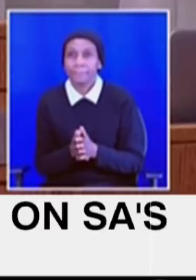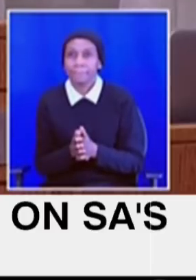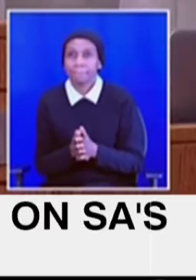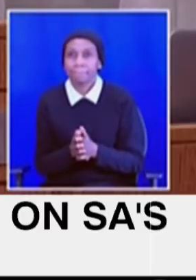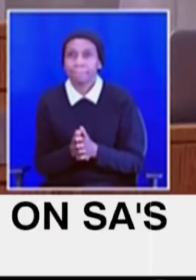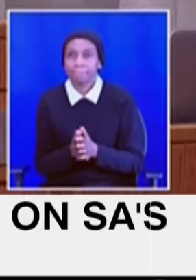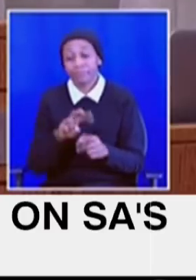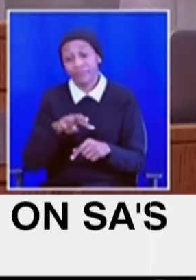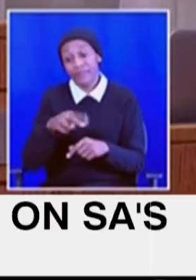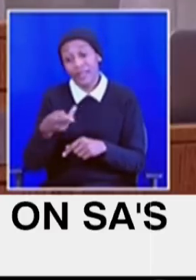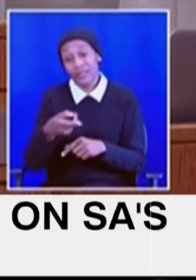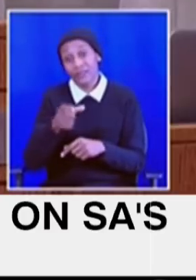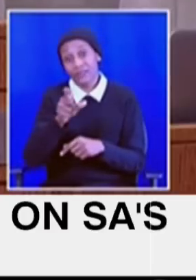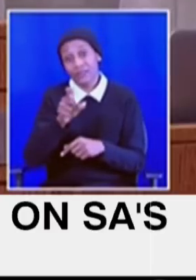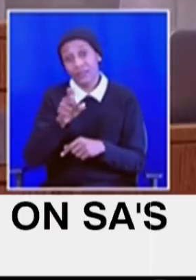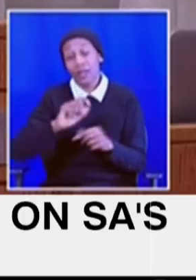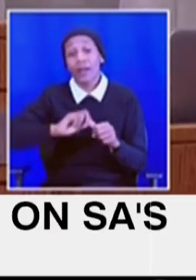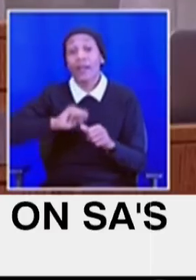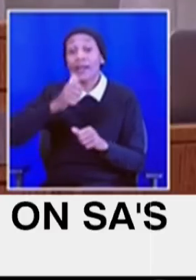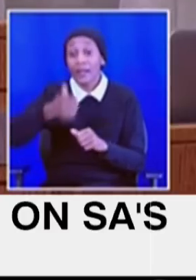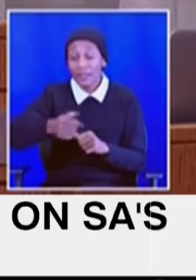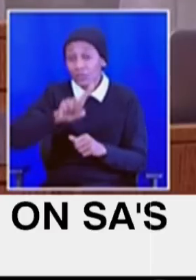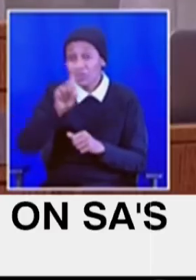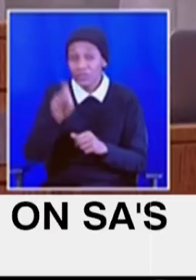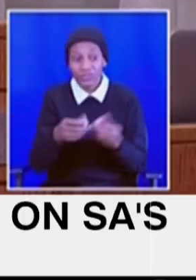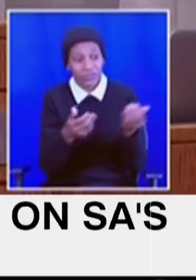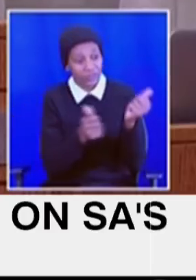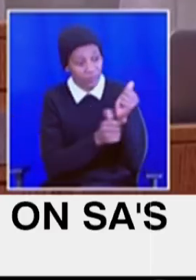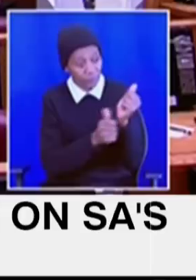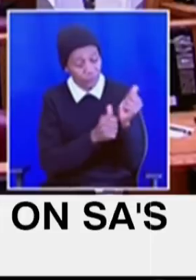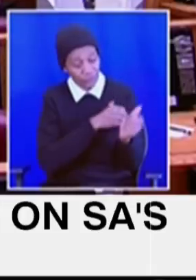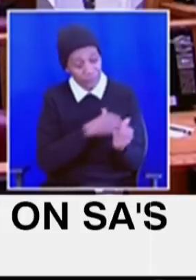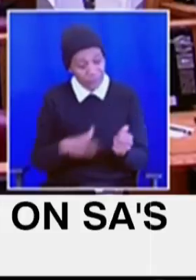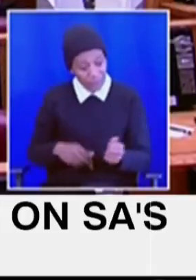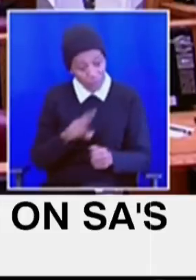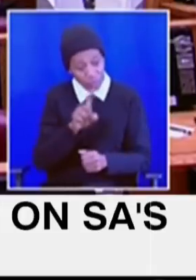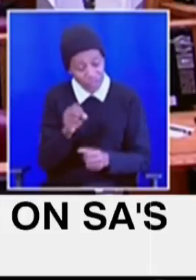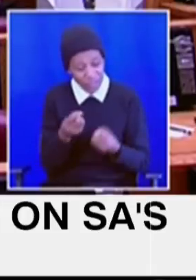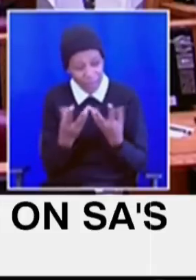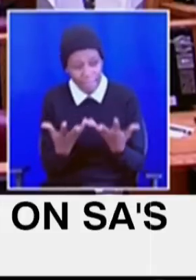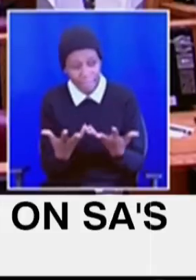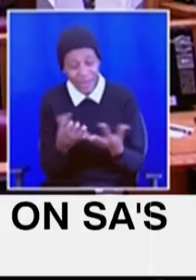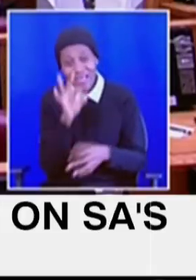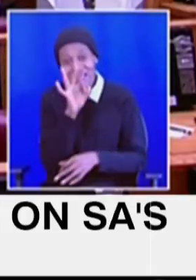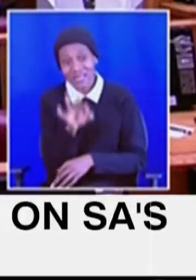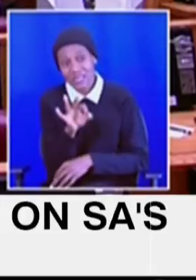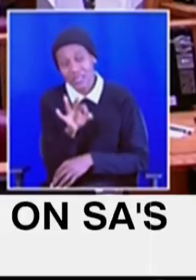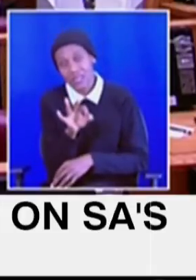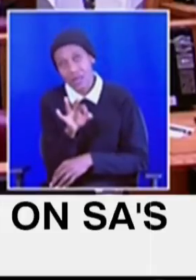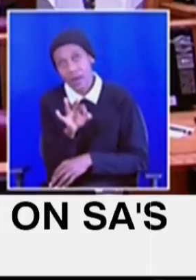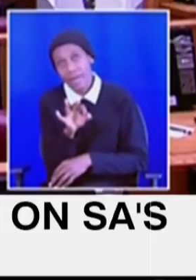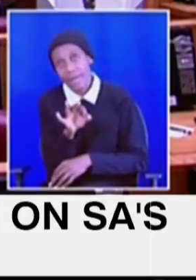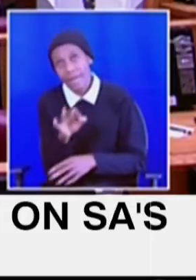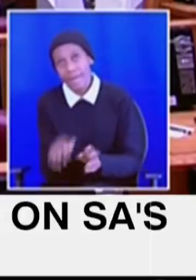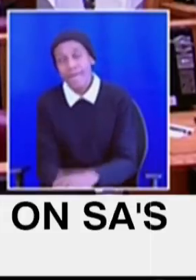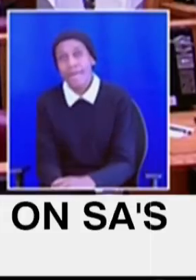The next question, Honorable Deputy President, is question number 3.